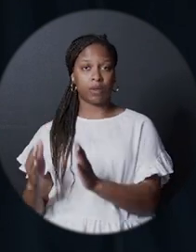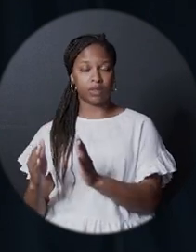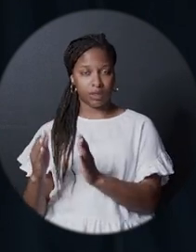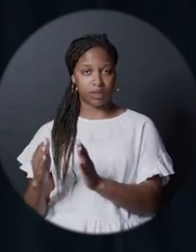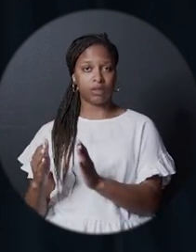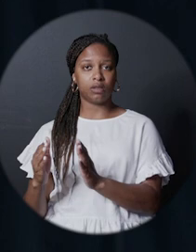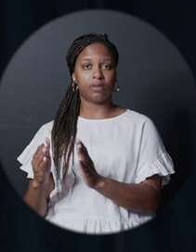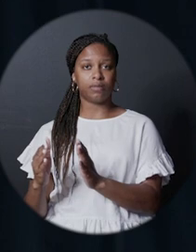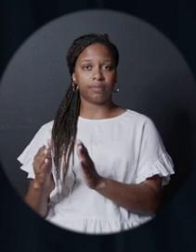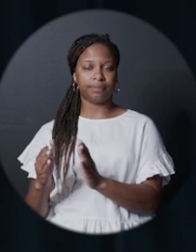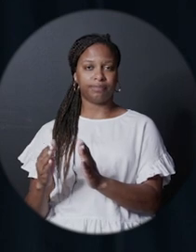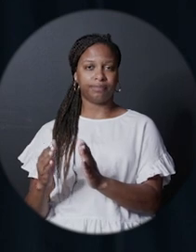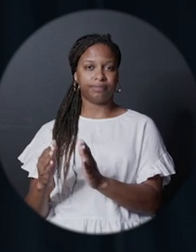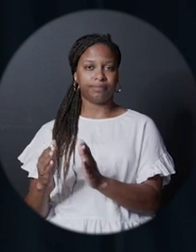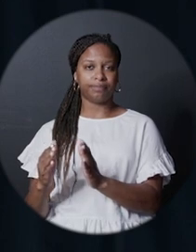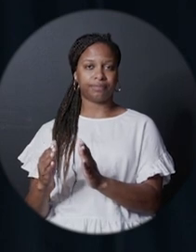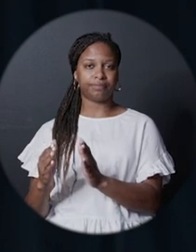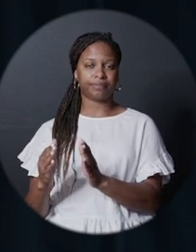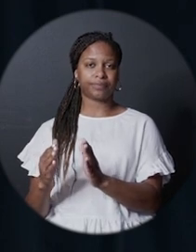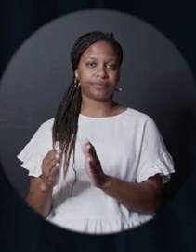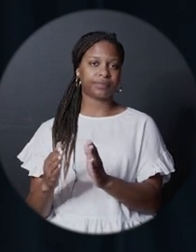man, that's a person.